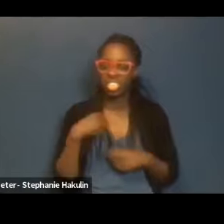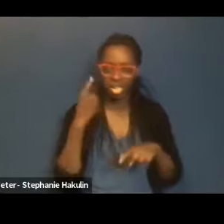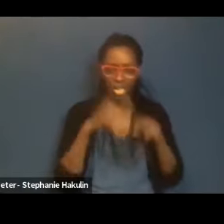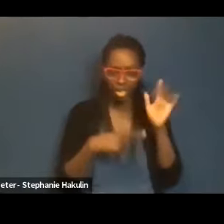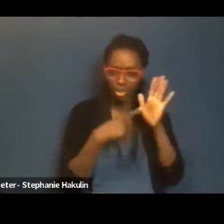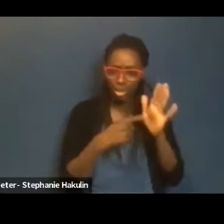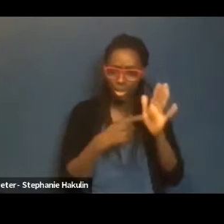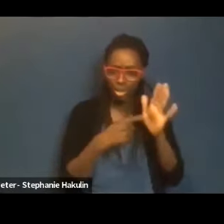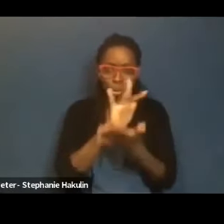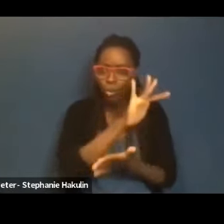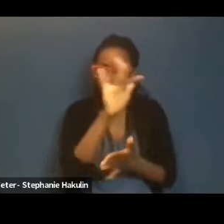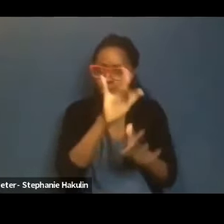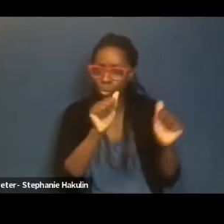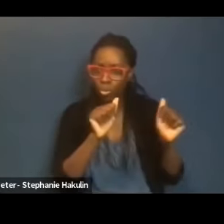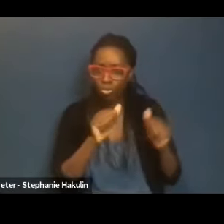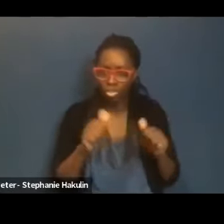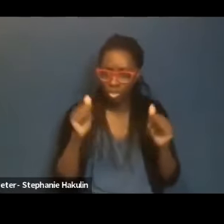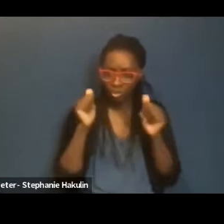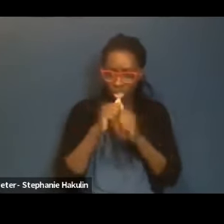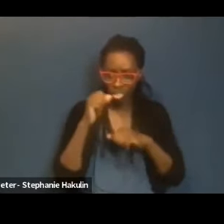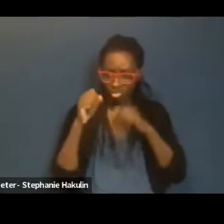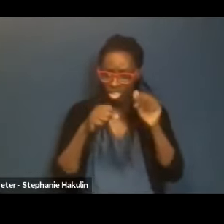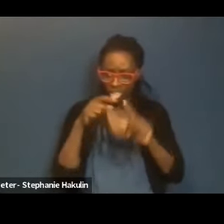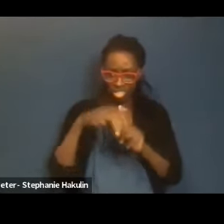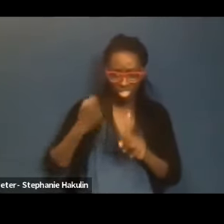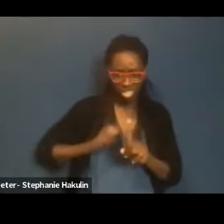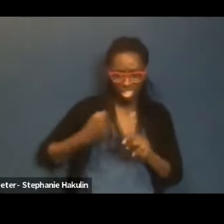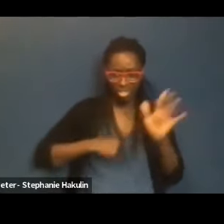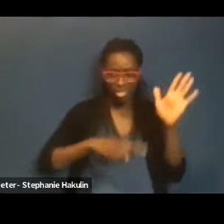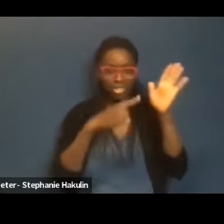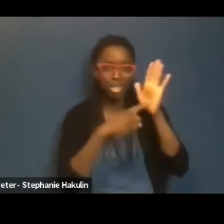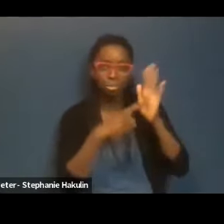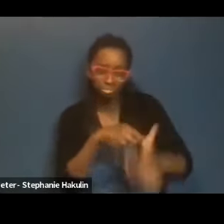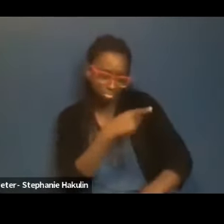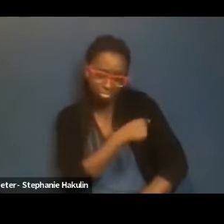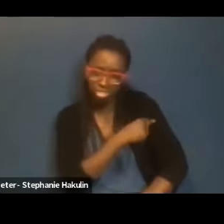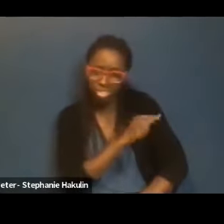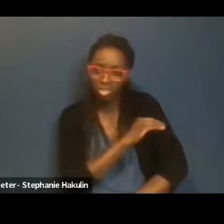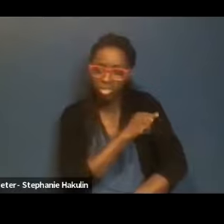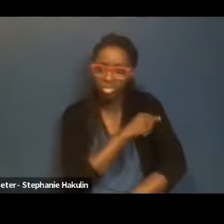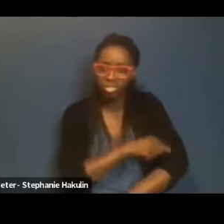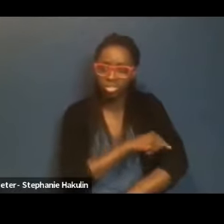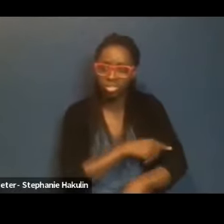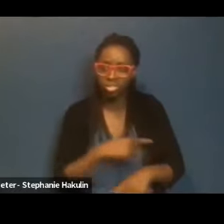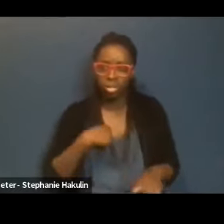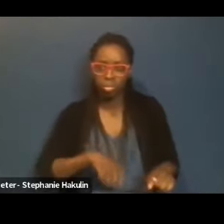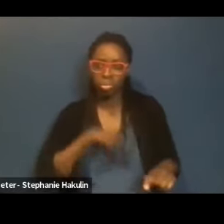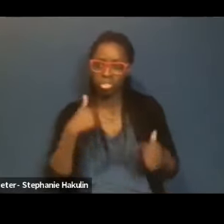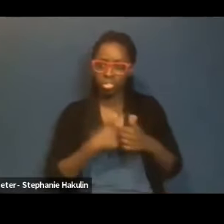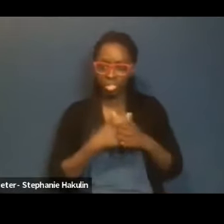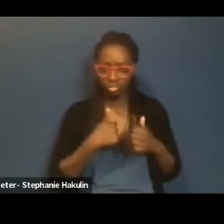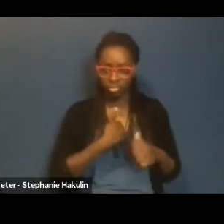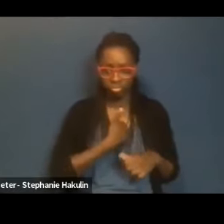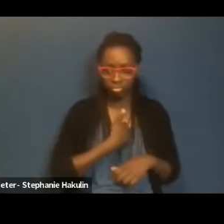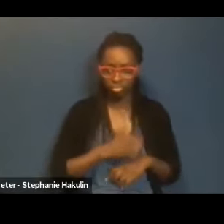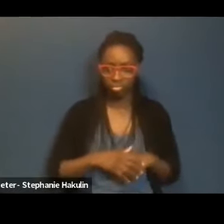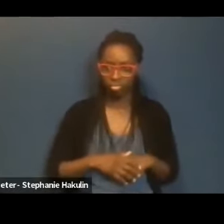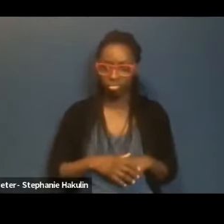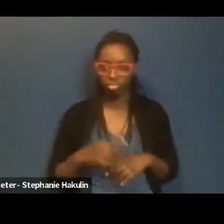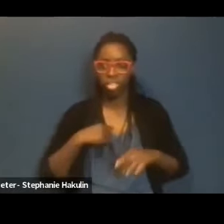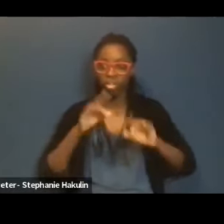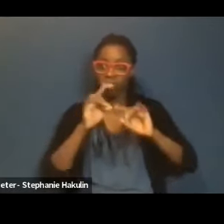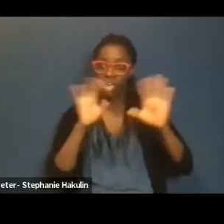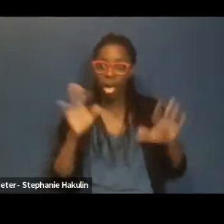gang signs, tattoos, but never our words. We pride ourselves on silence and violence. I ain't snitching is a phrase planted into our heads by our